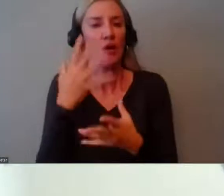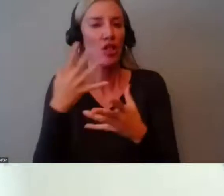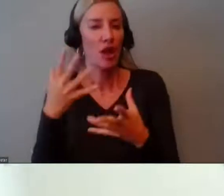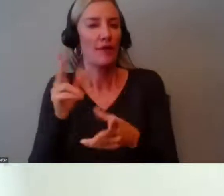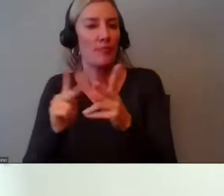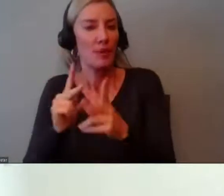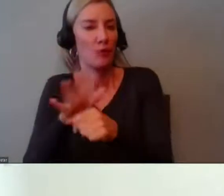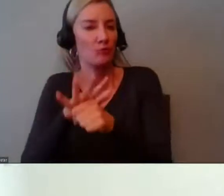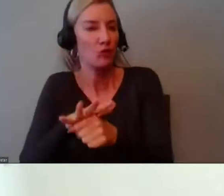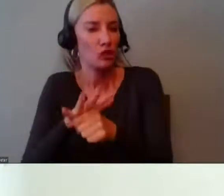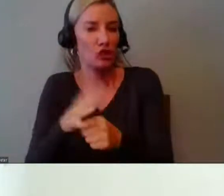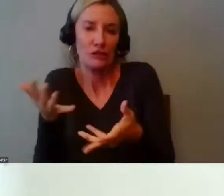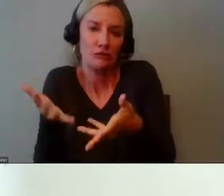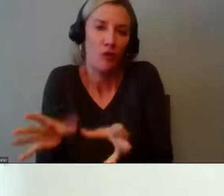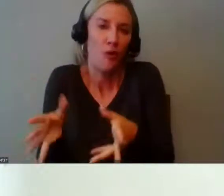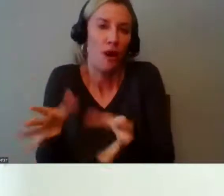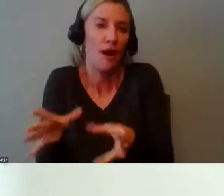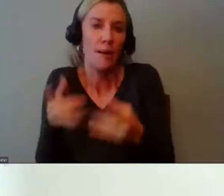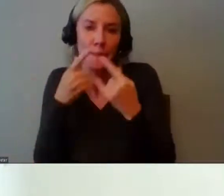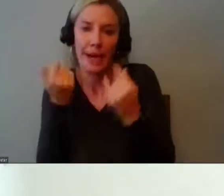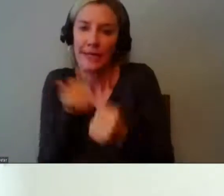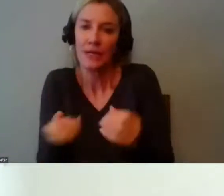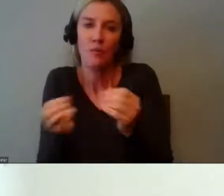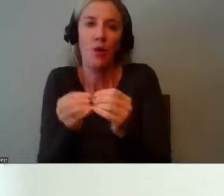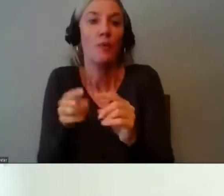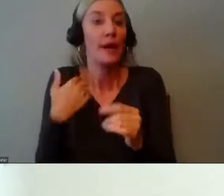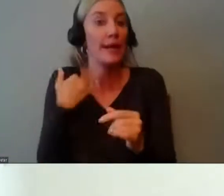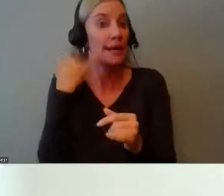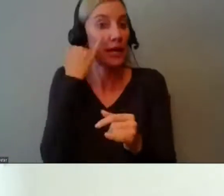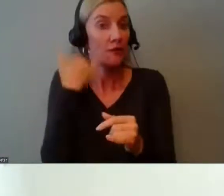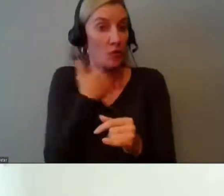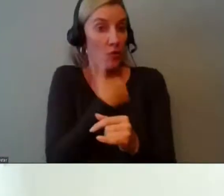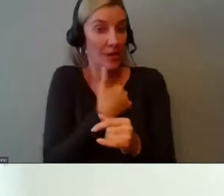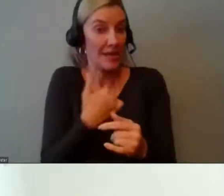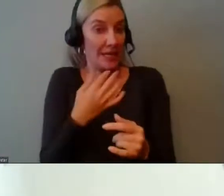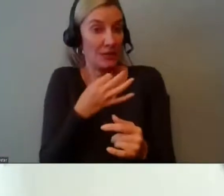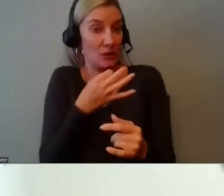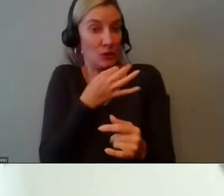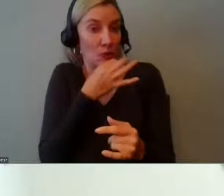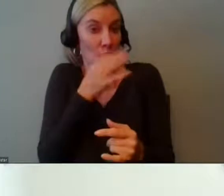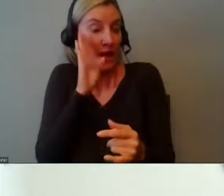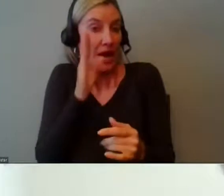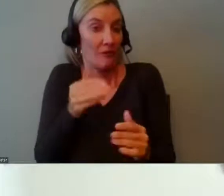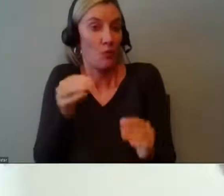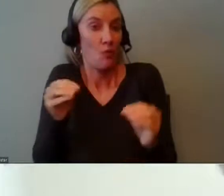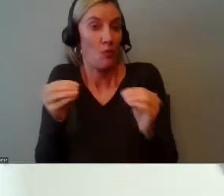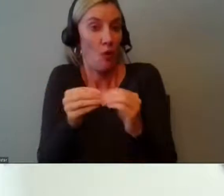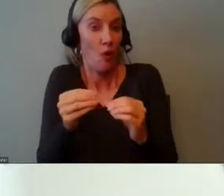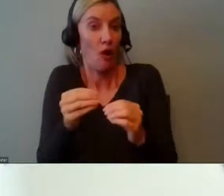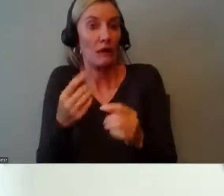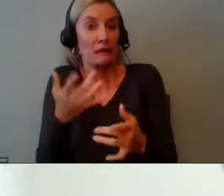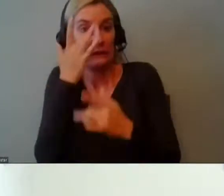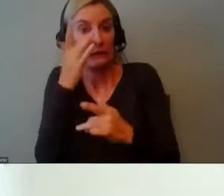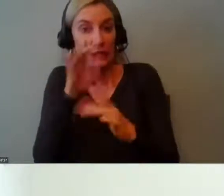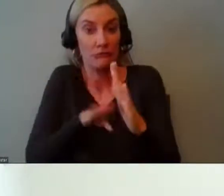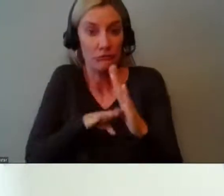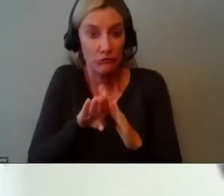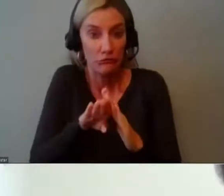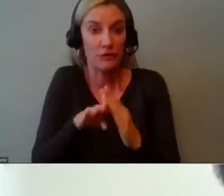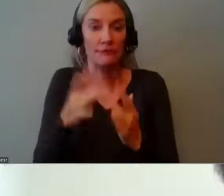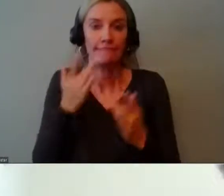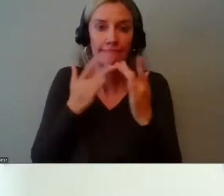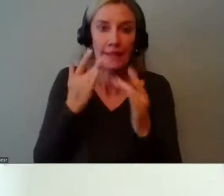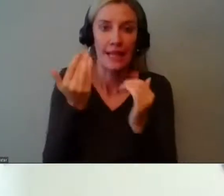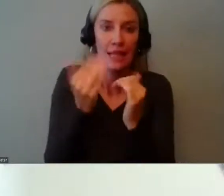want to wear masks, but if we're heading into another surge and we don't have much room in our hospitals as it is,